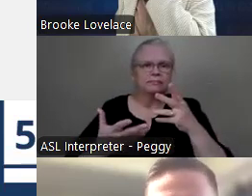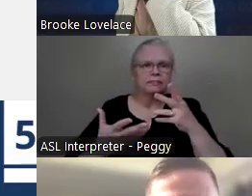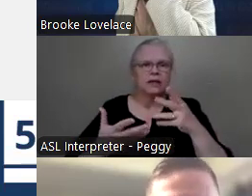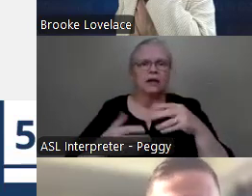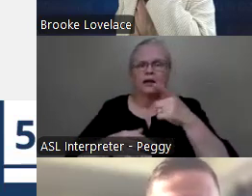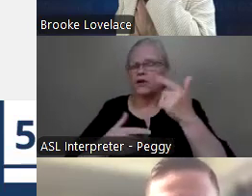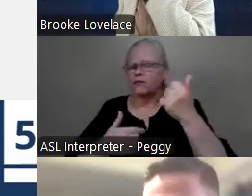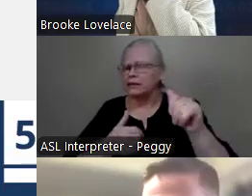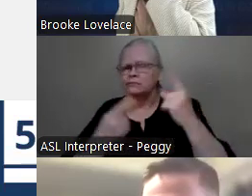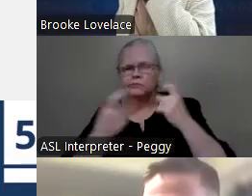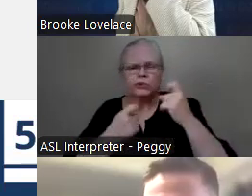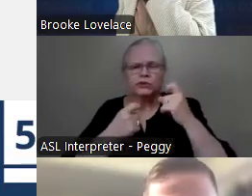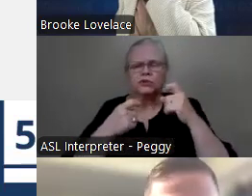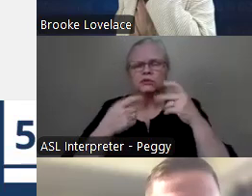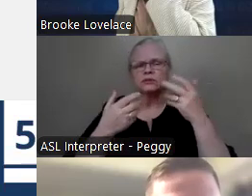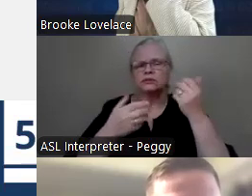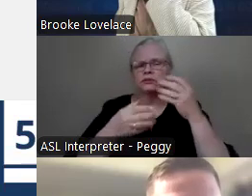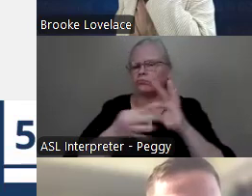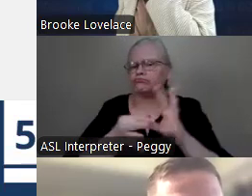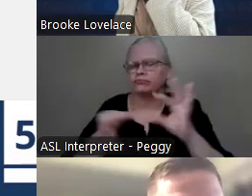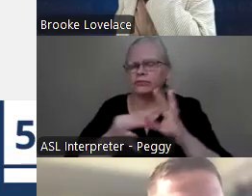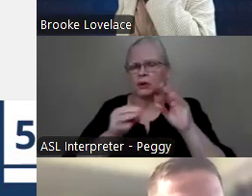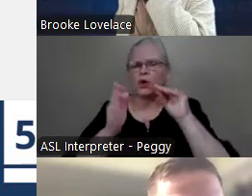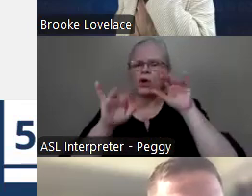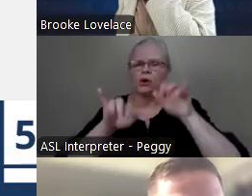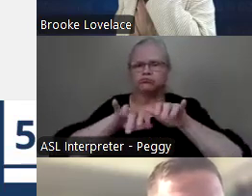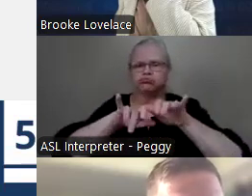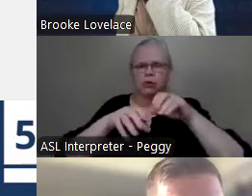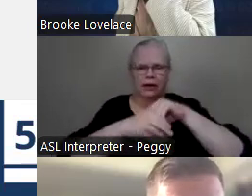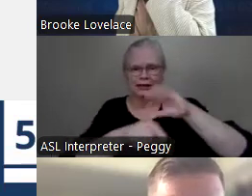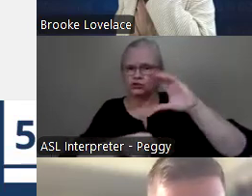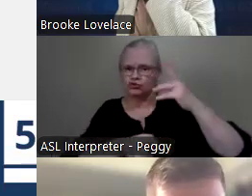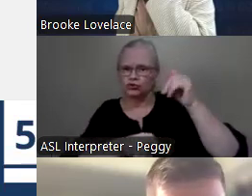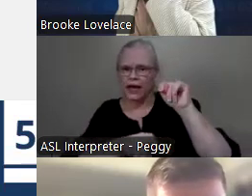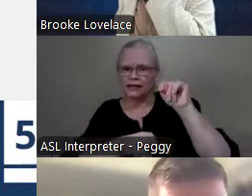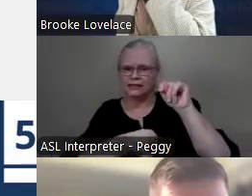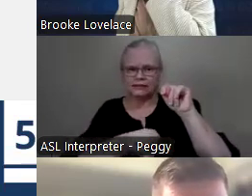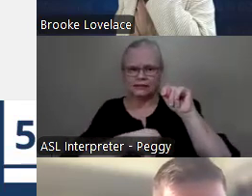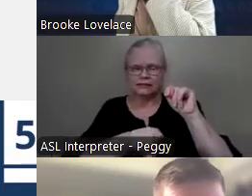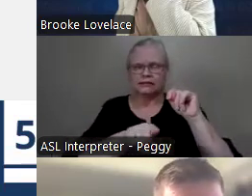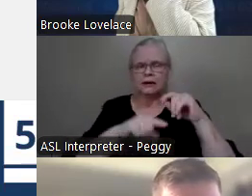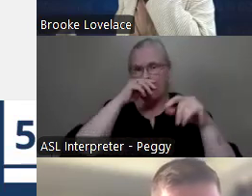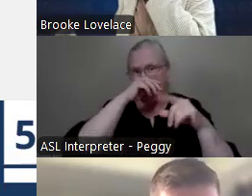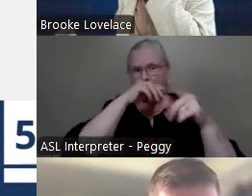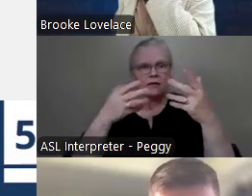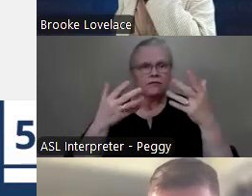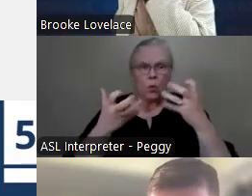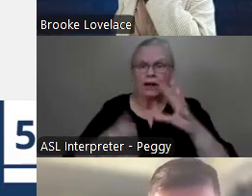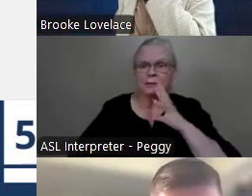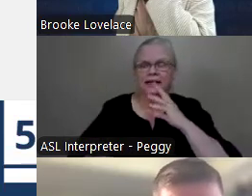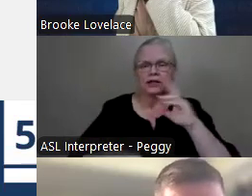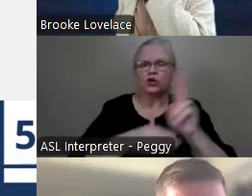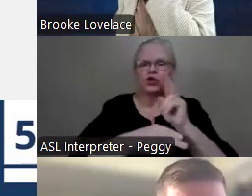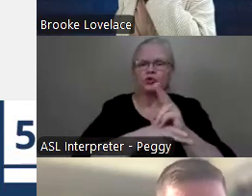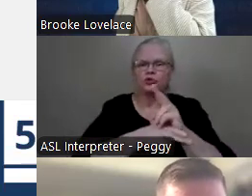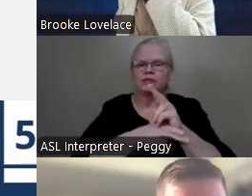while we're presenting, please just send them in the chat using the chat function. If you'd like to speak, please use the raise hand, and that is